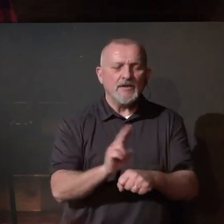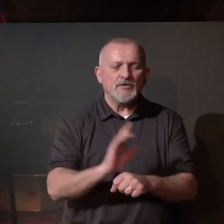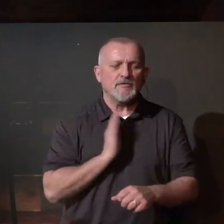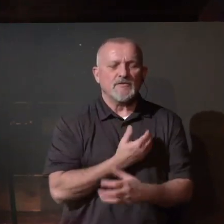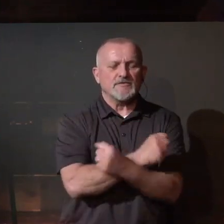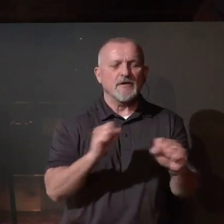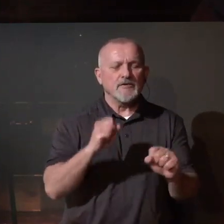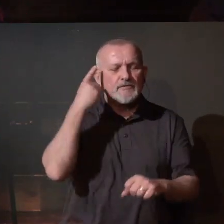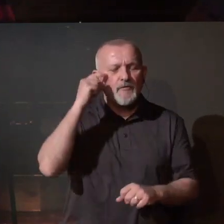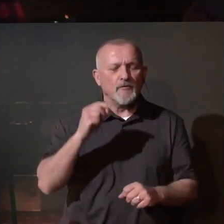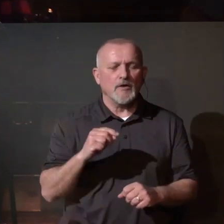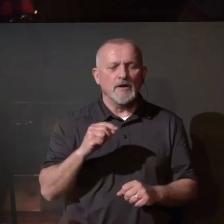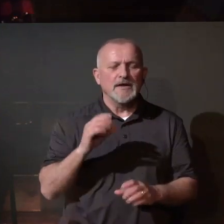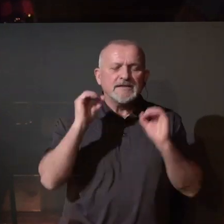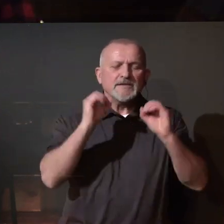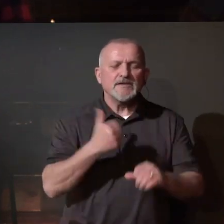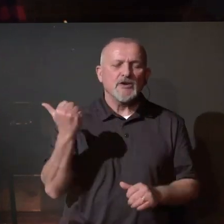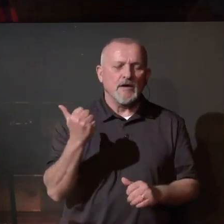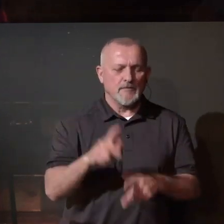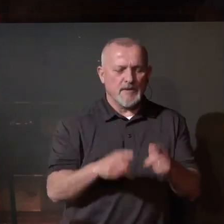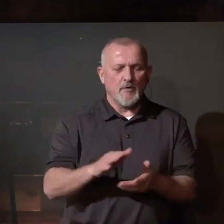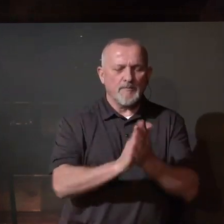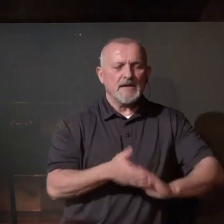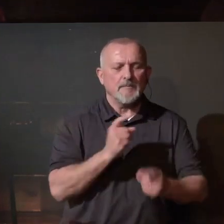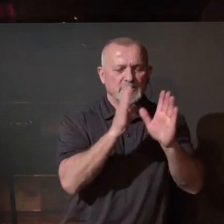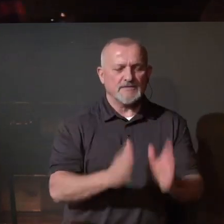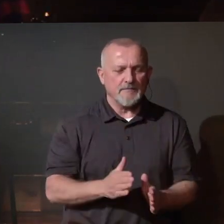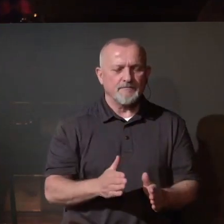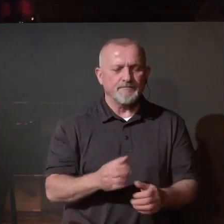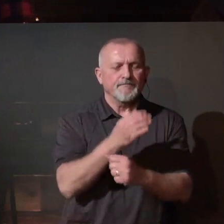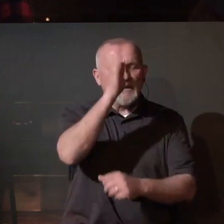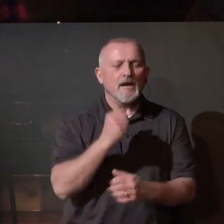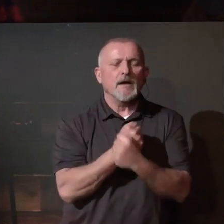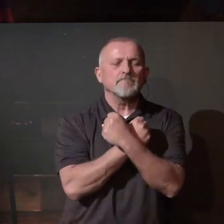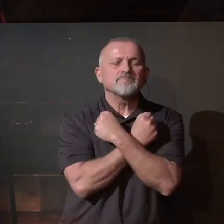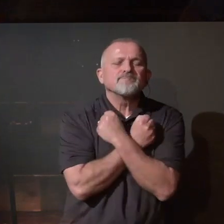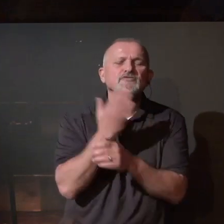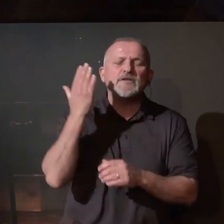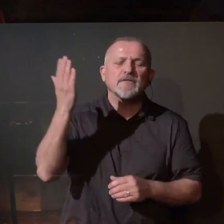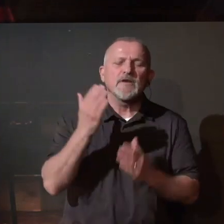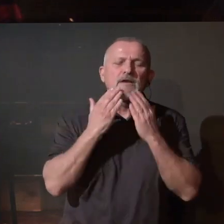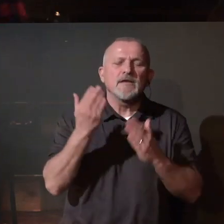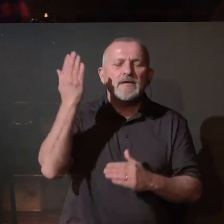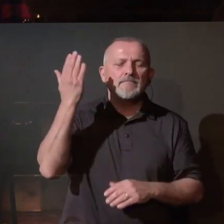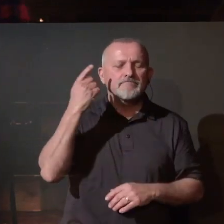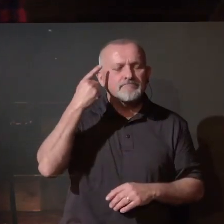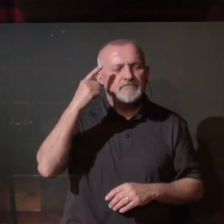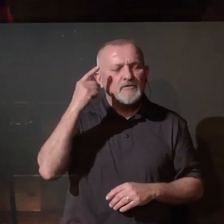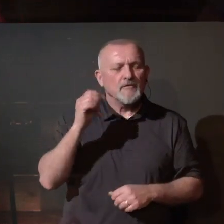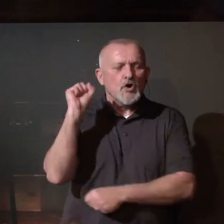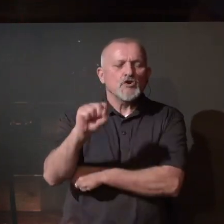others, Jesus. God, we love you. Thank you for defeating Satan. upon the